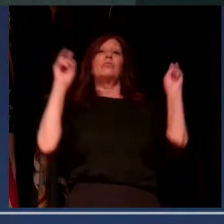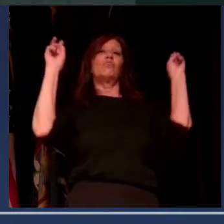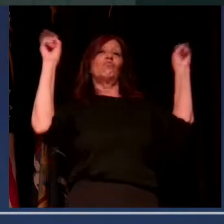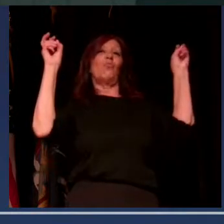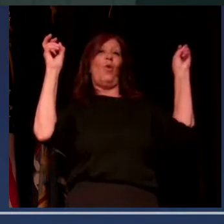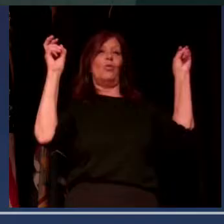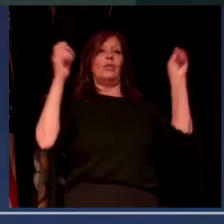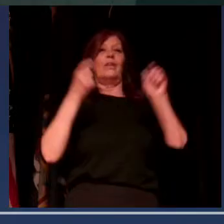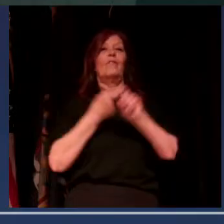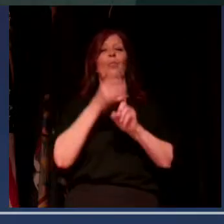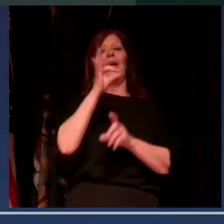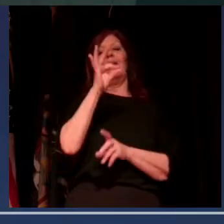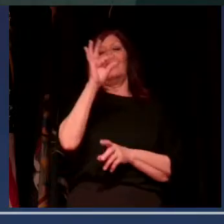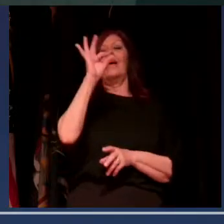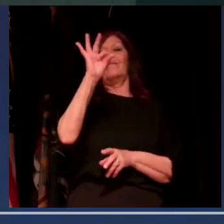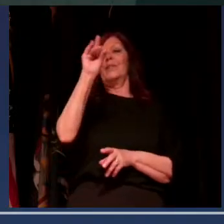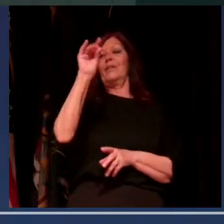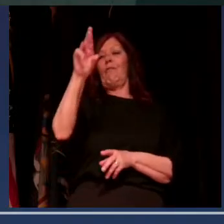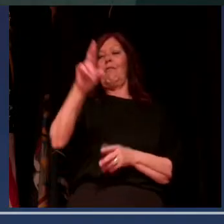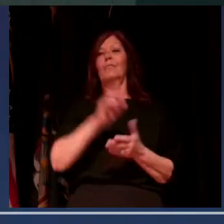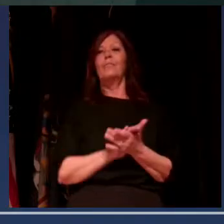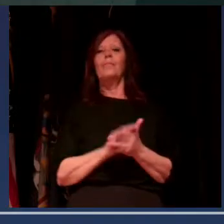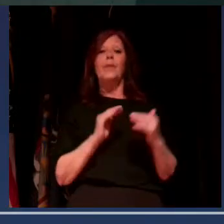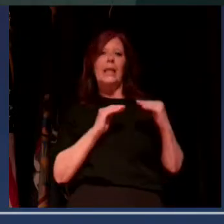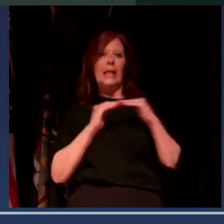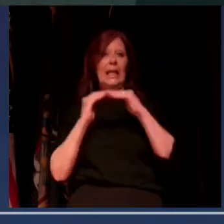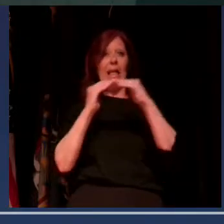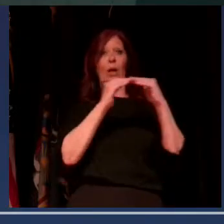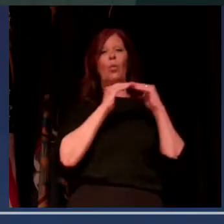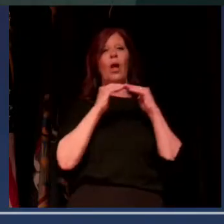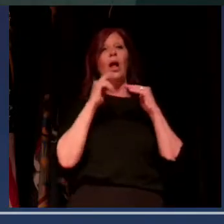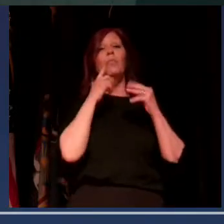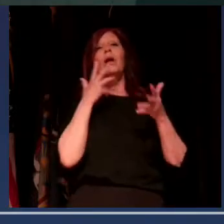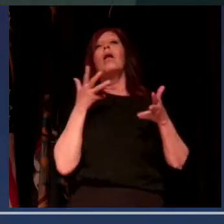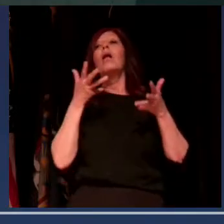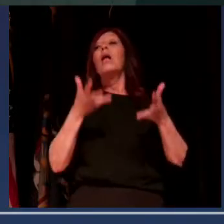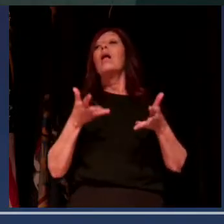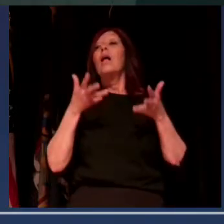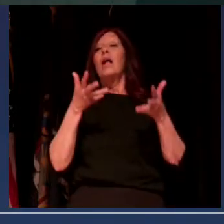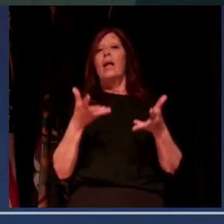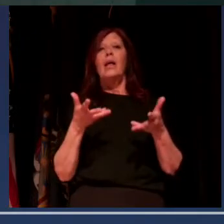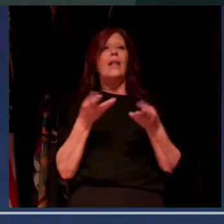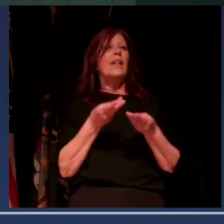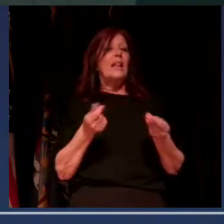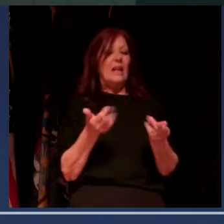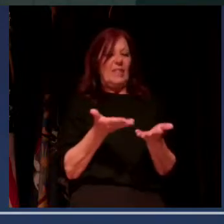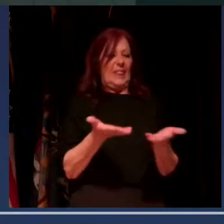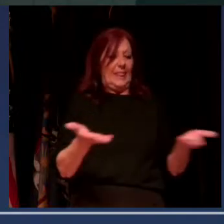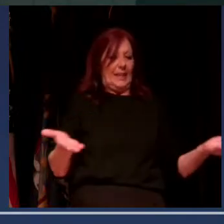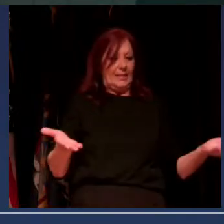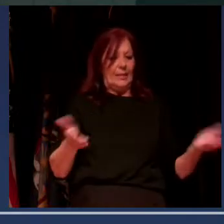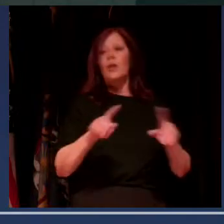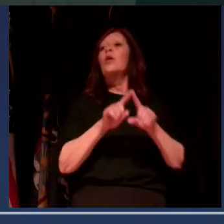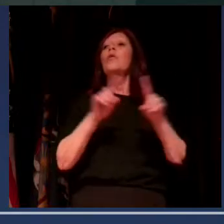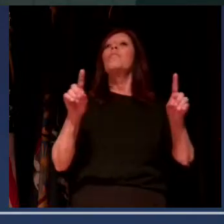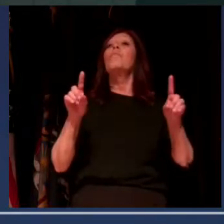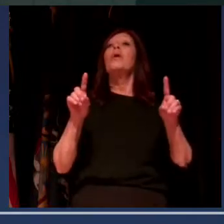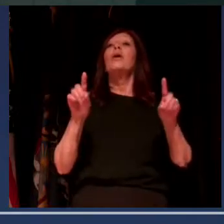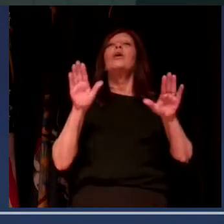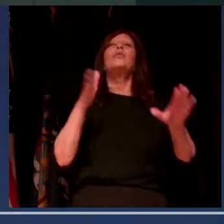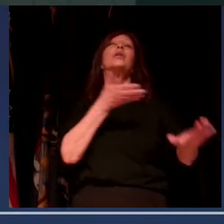from FDR. Equality may linger in the world of material things, but great